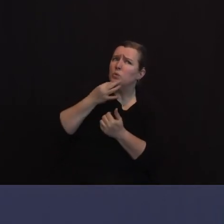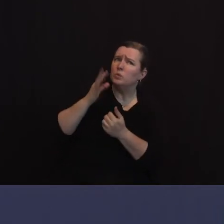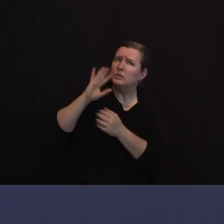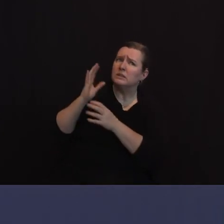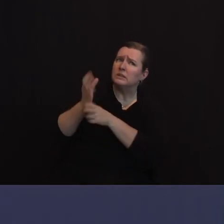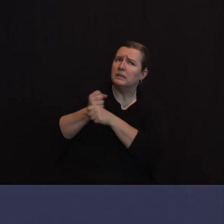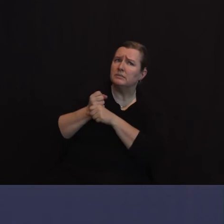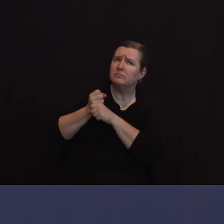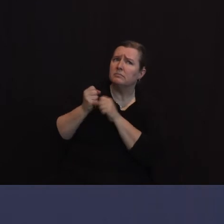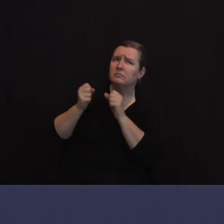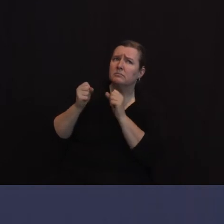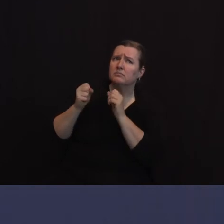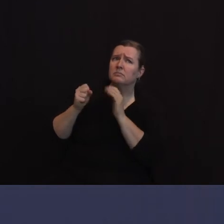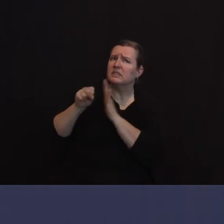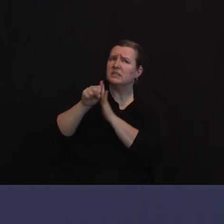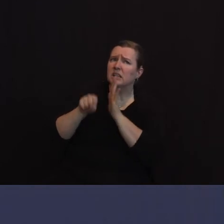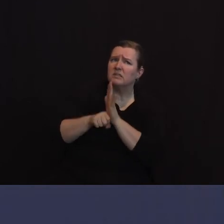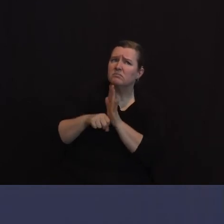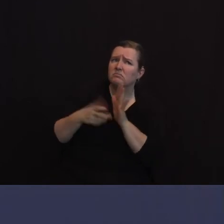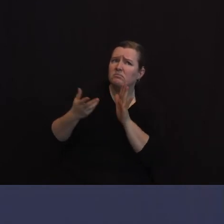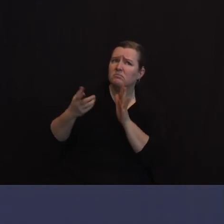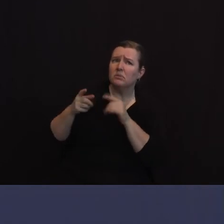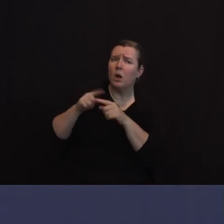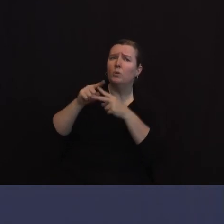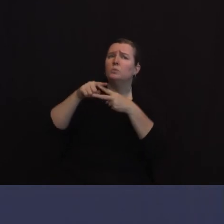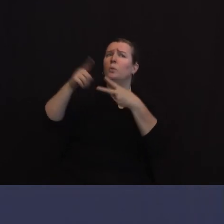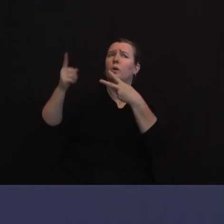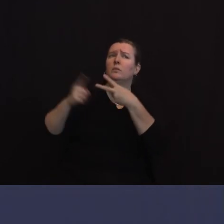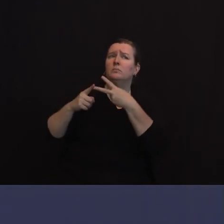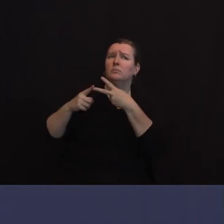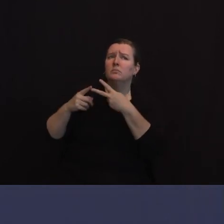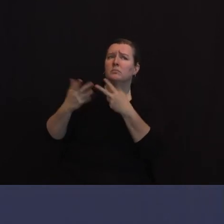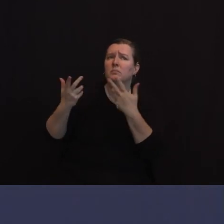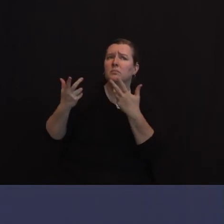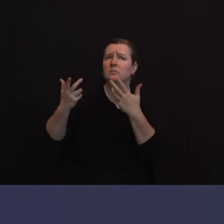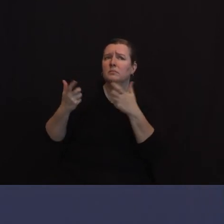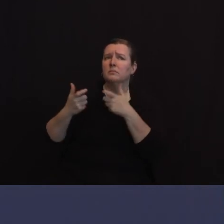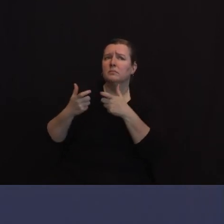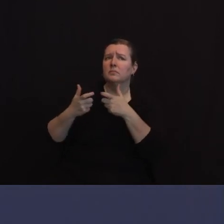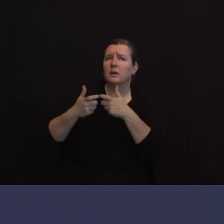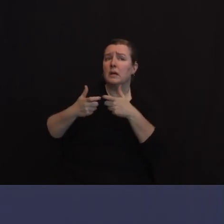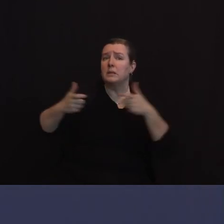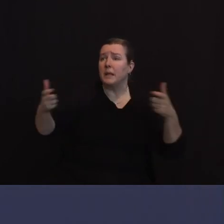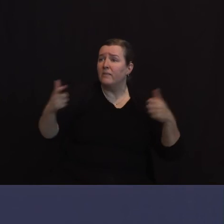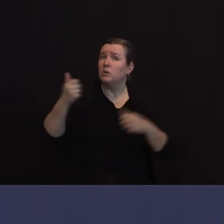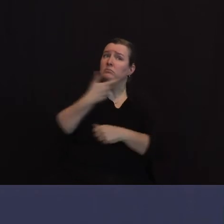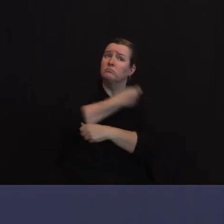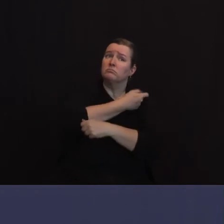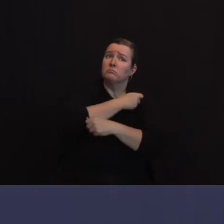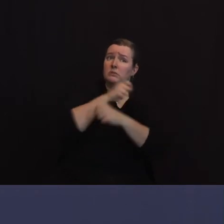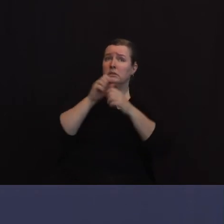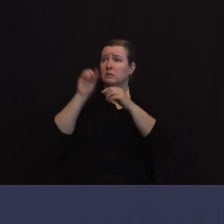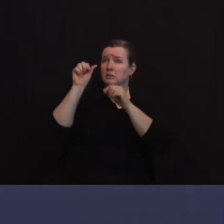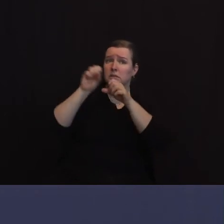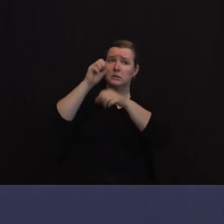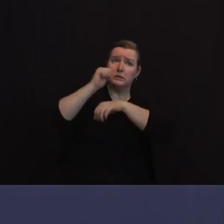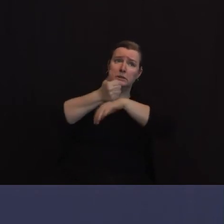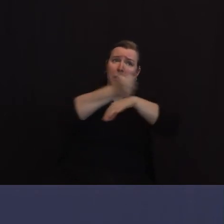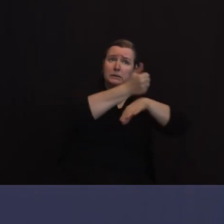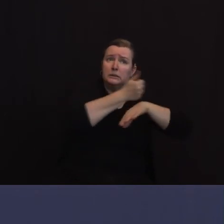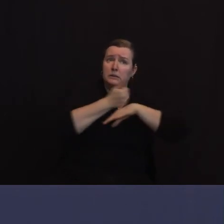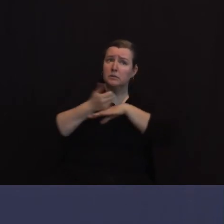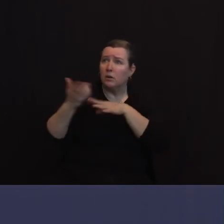for expanding vaccine locations to doctors' offices and others? Governor, how close are you to increasing indoor